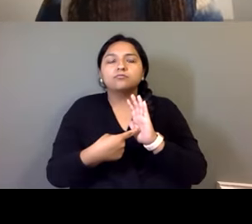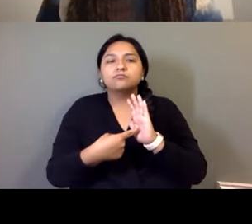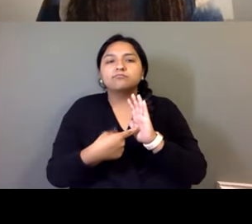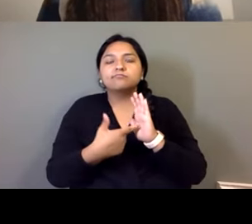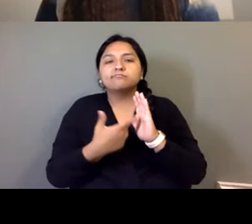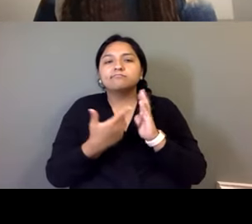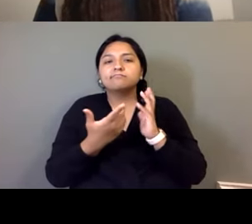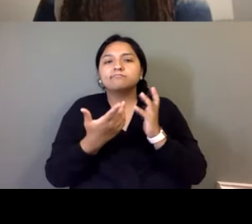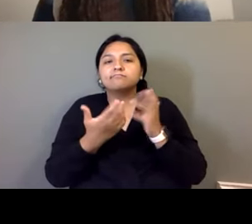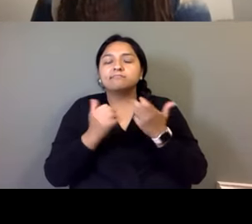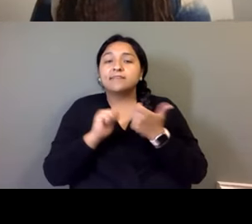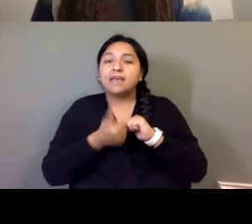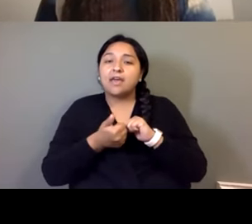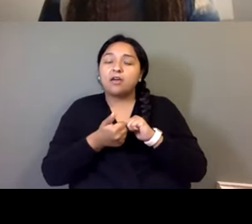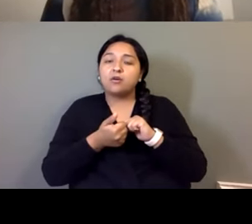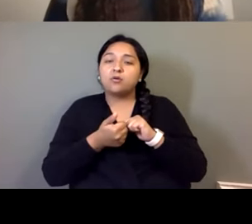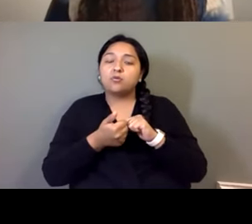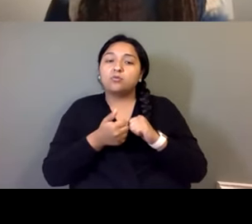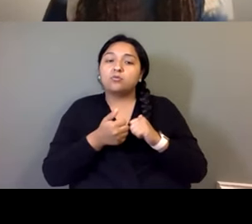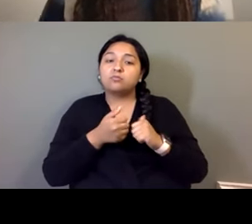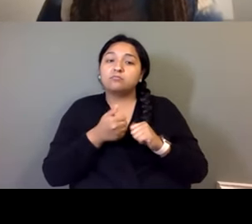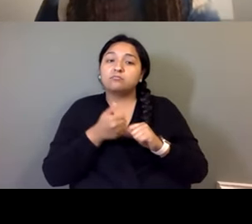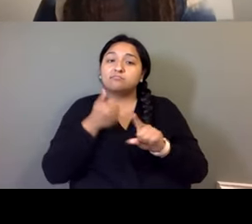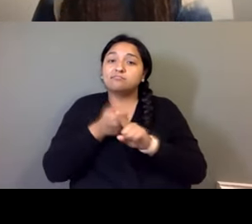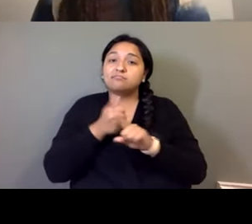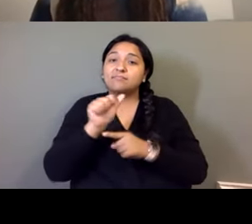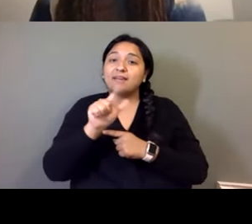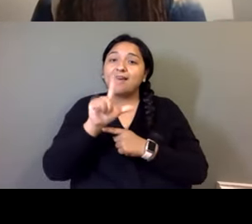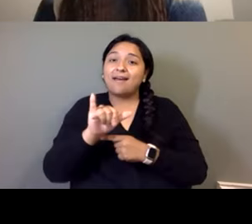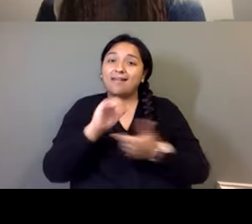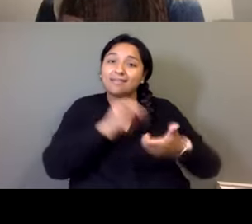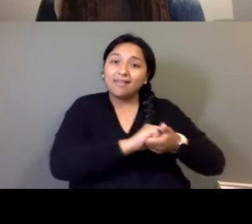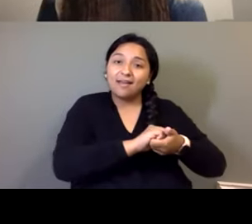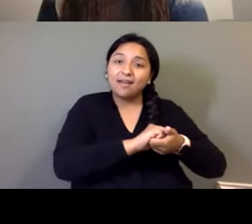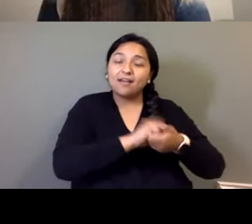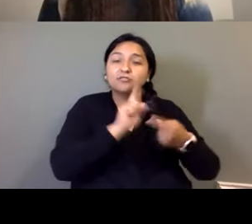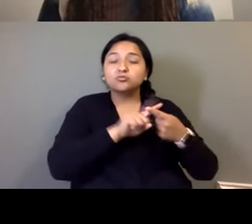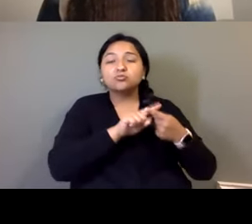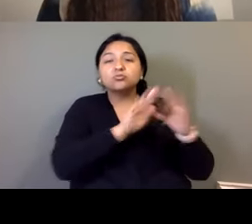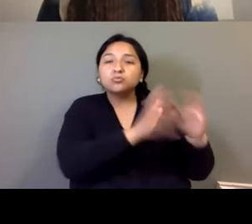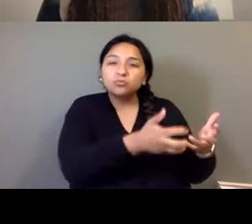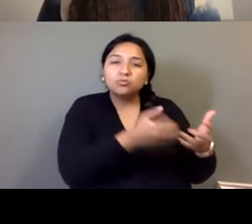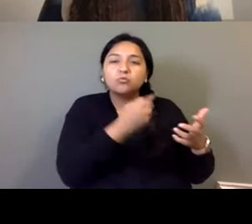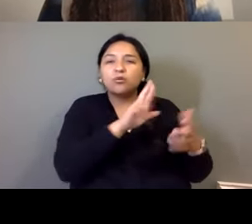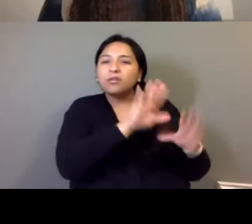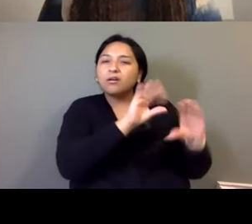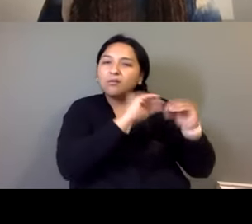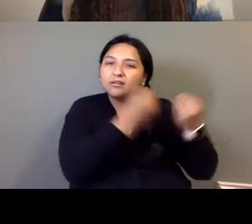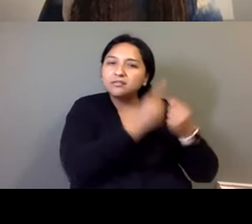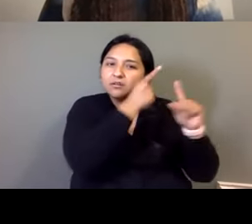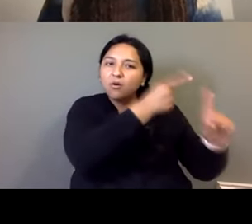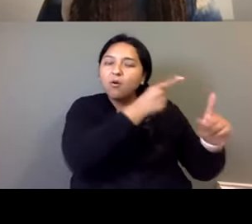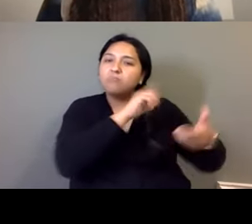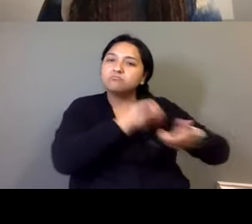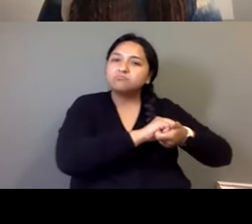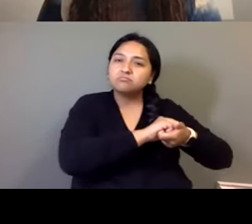being an ally to something, being an ally to a group or just what an organization is trying to do, it's not